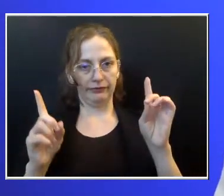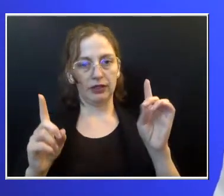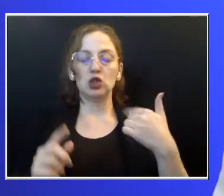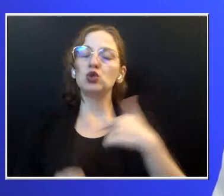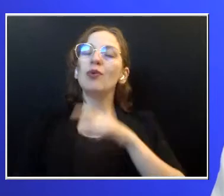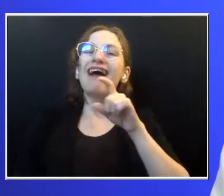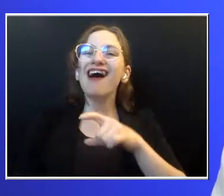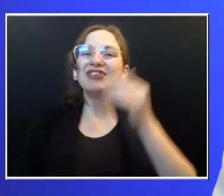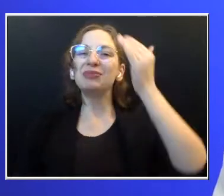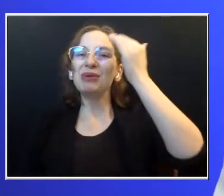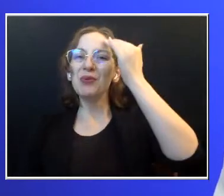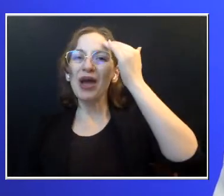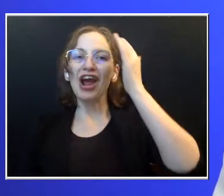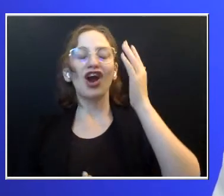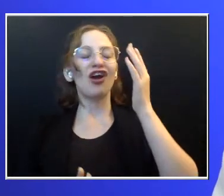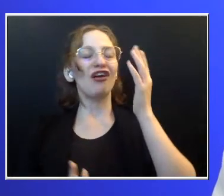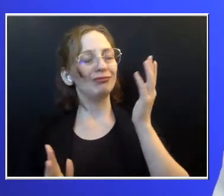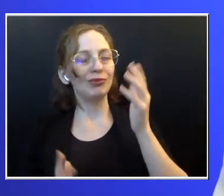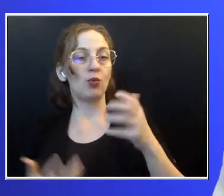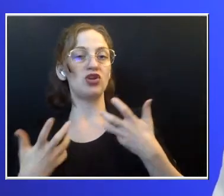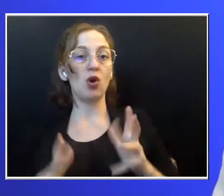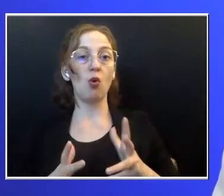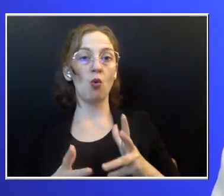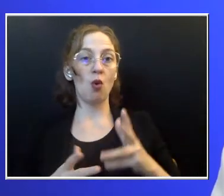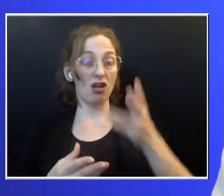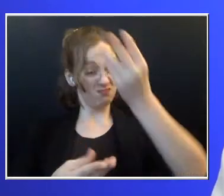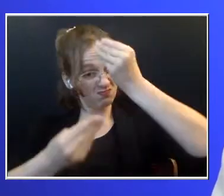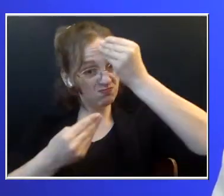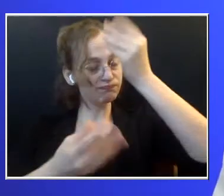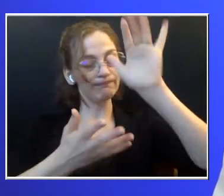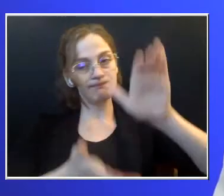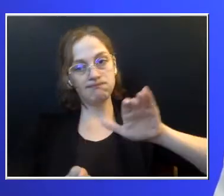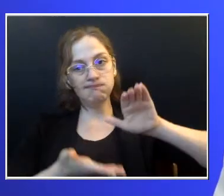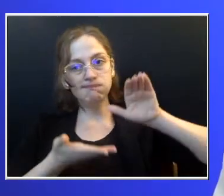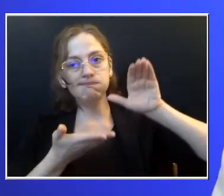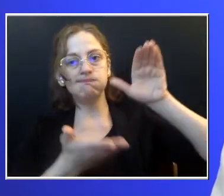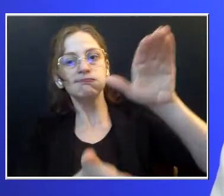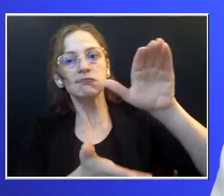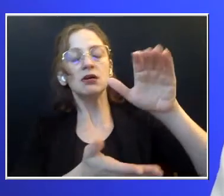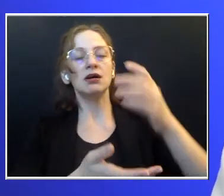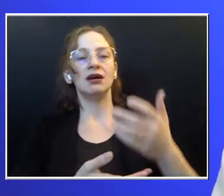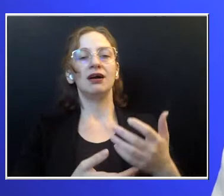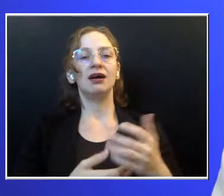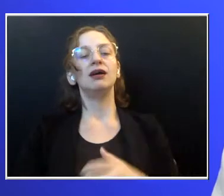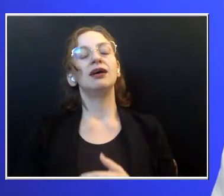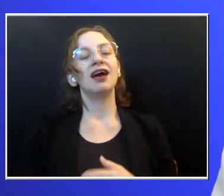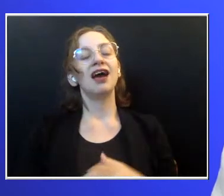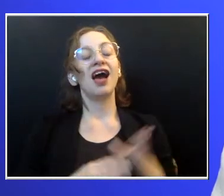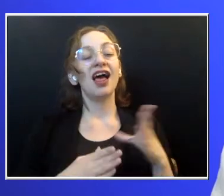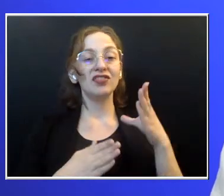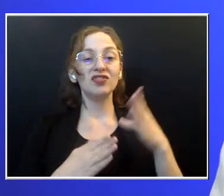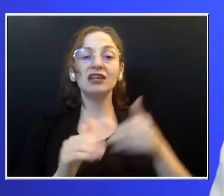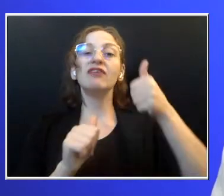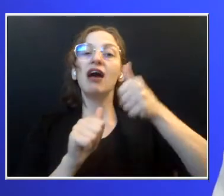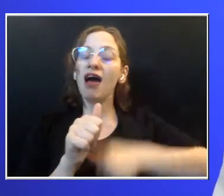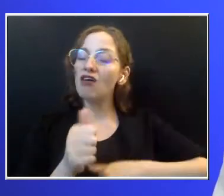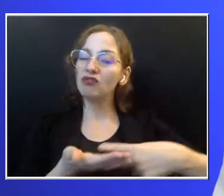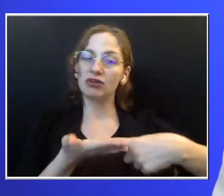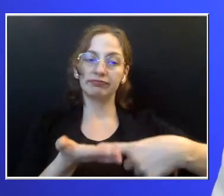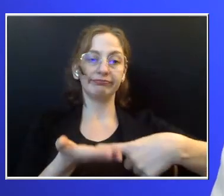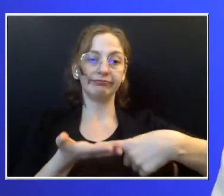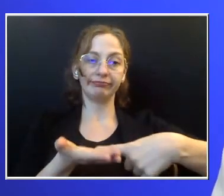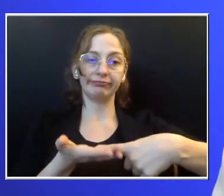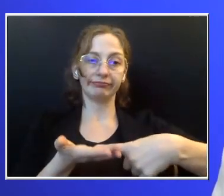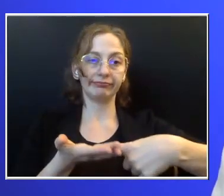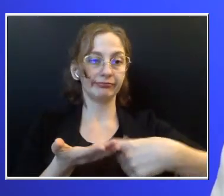want to overload people with information. And we always, at the end of every consultation, any discussion,